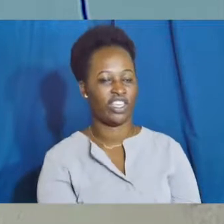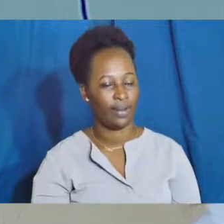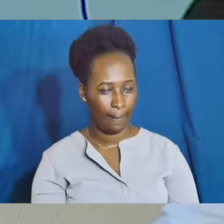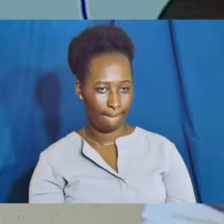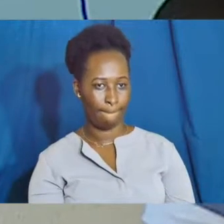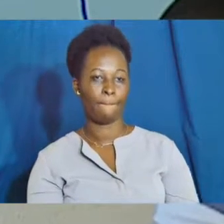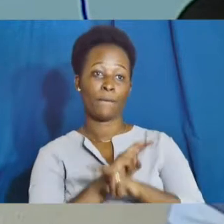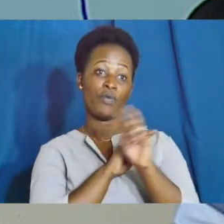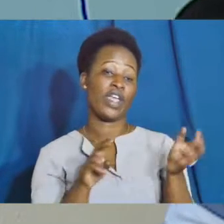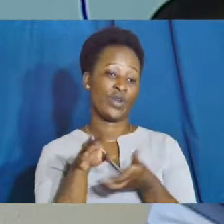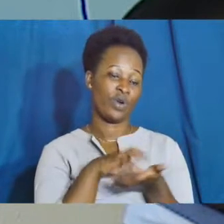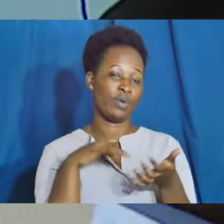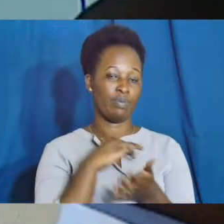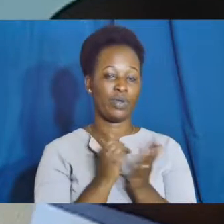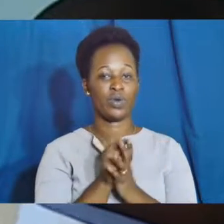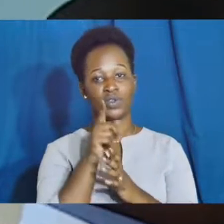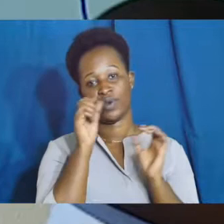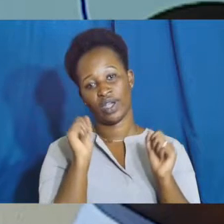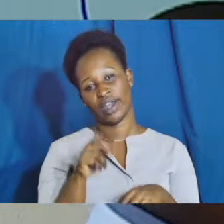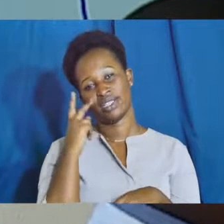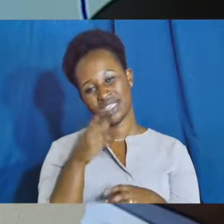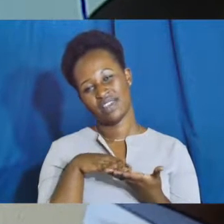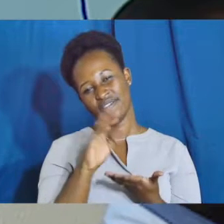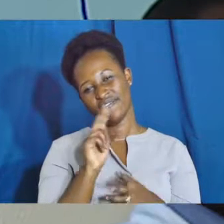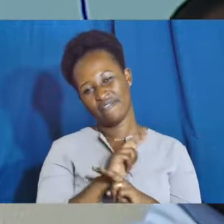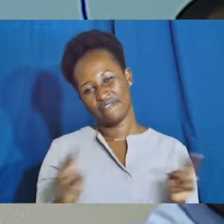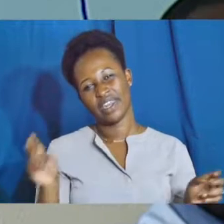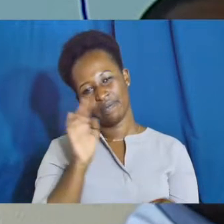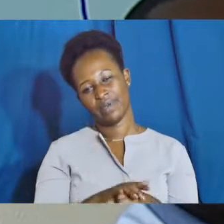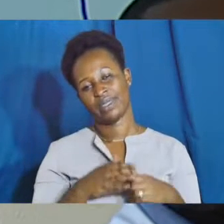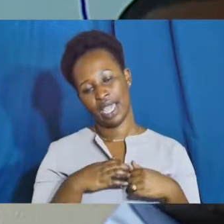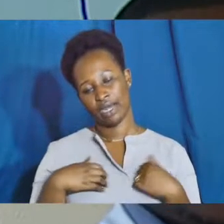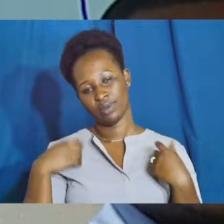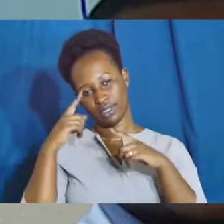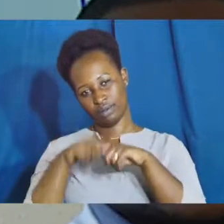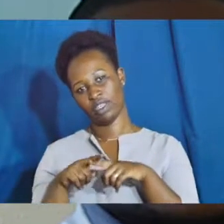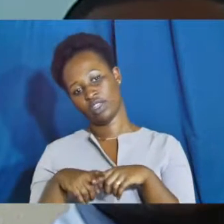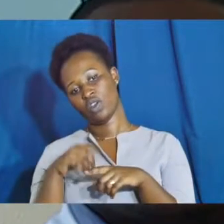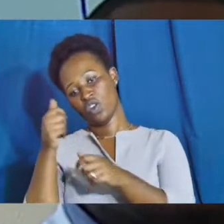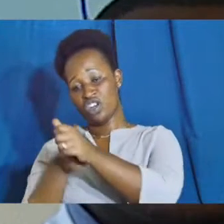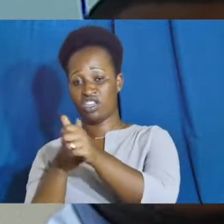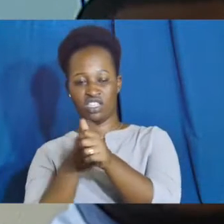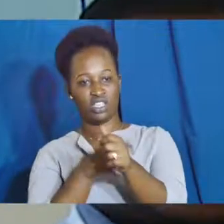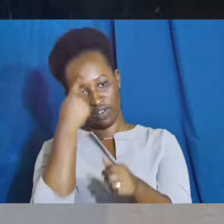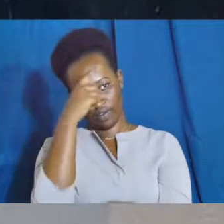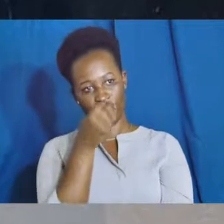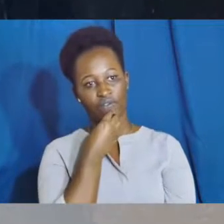is very complex because you can see there are very many animals depending on each other for